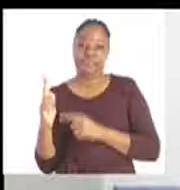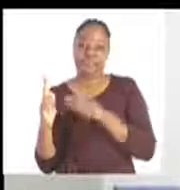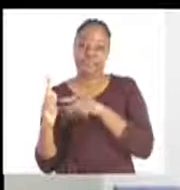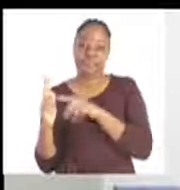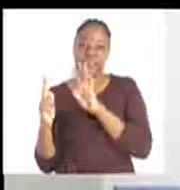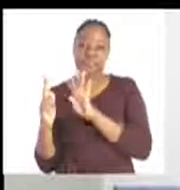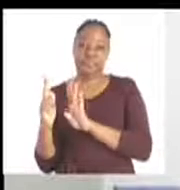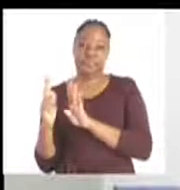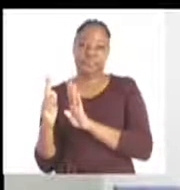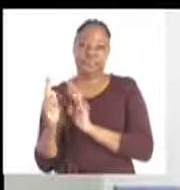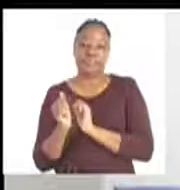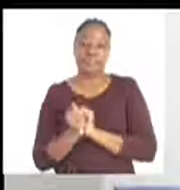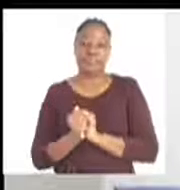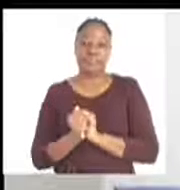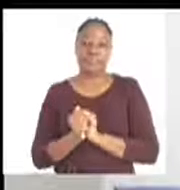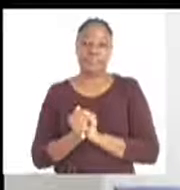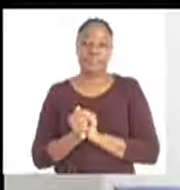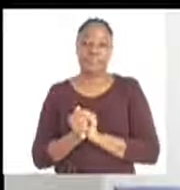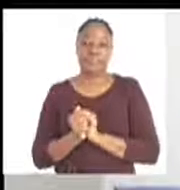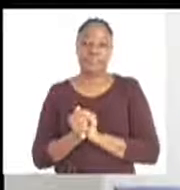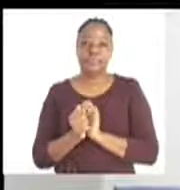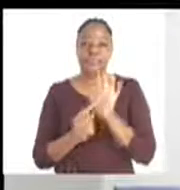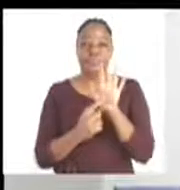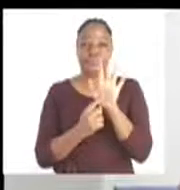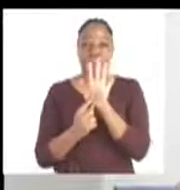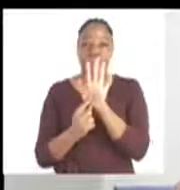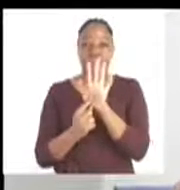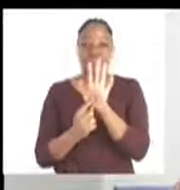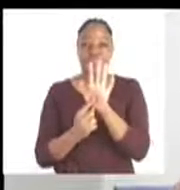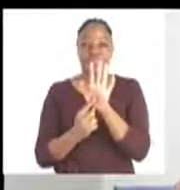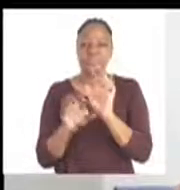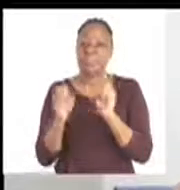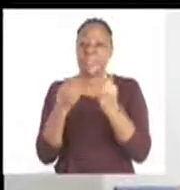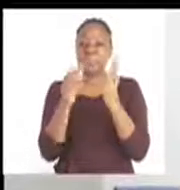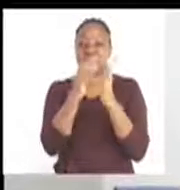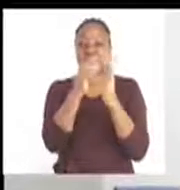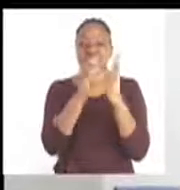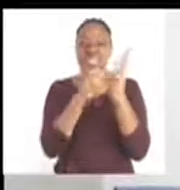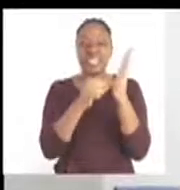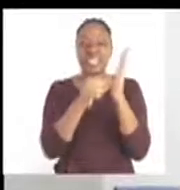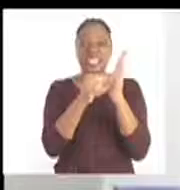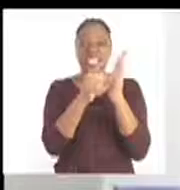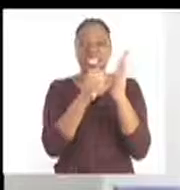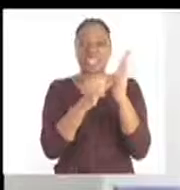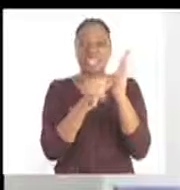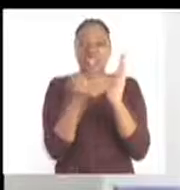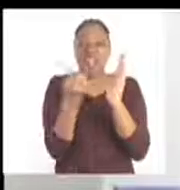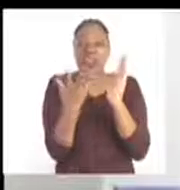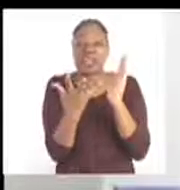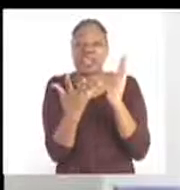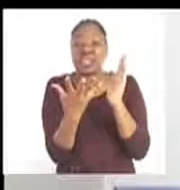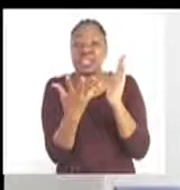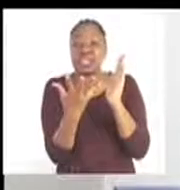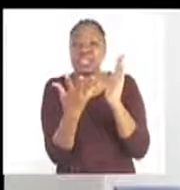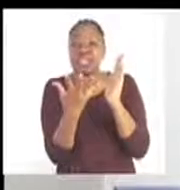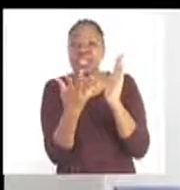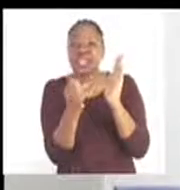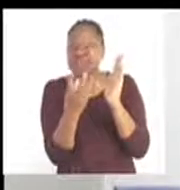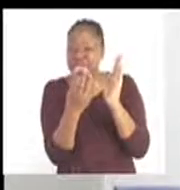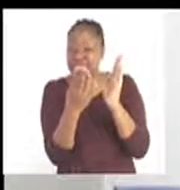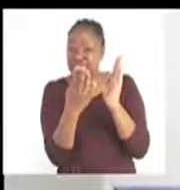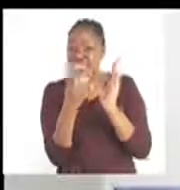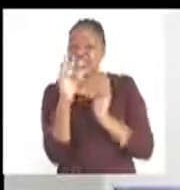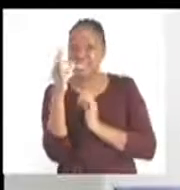B. And I have another card. This one also looks like it is 9. Make sure